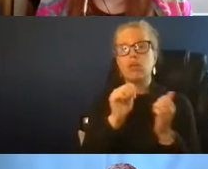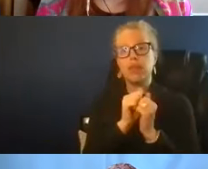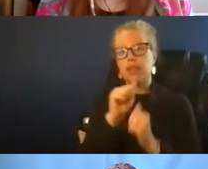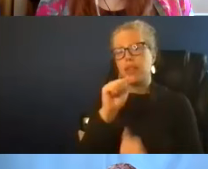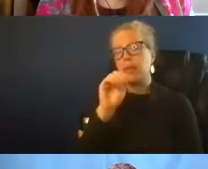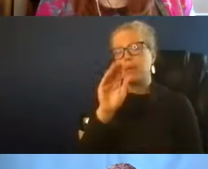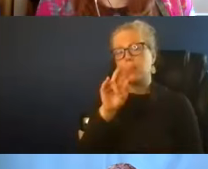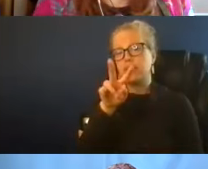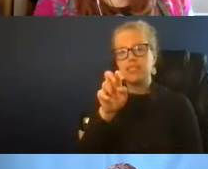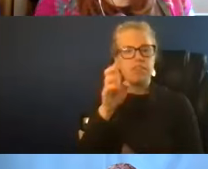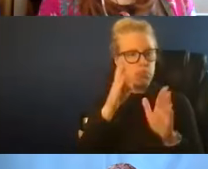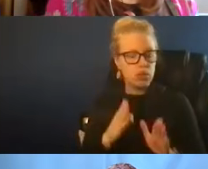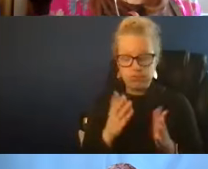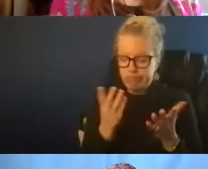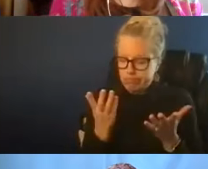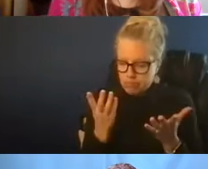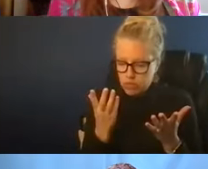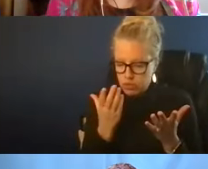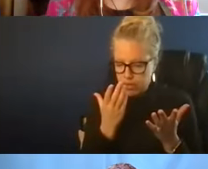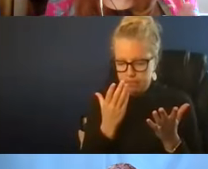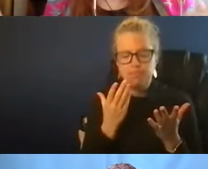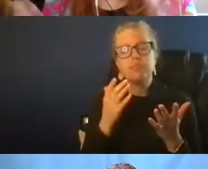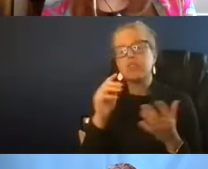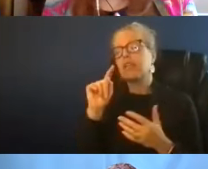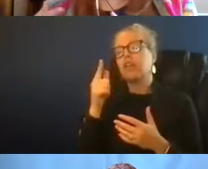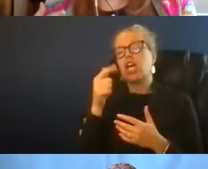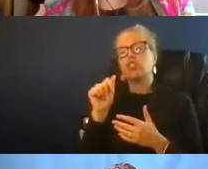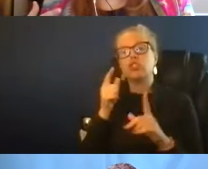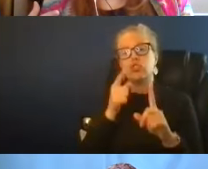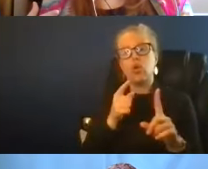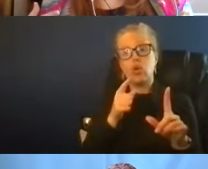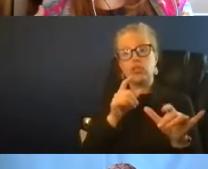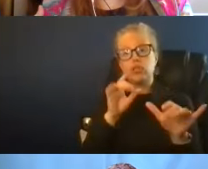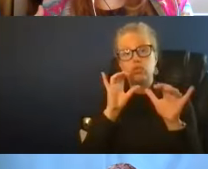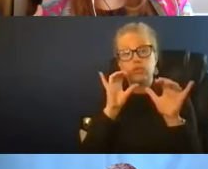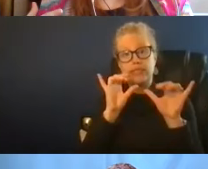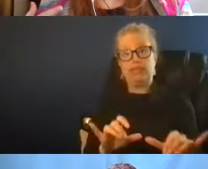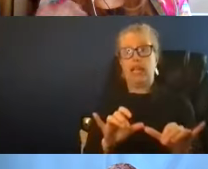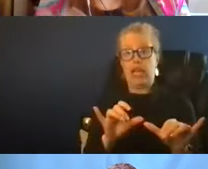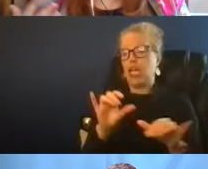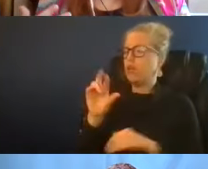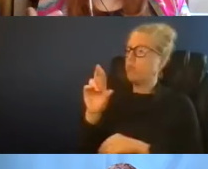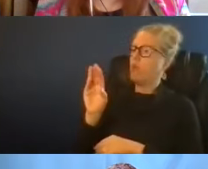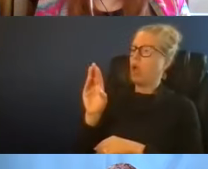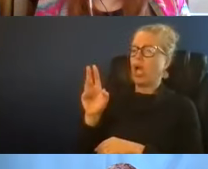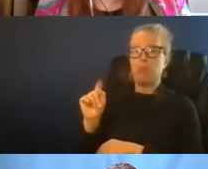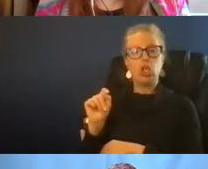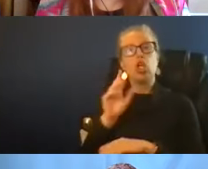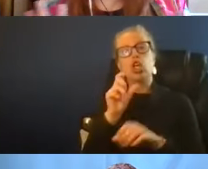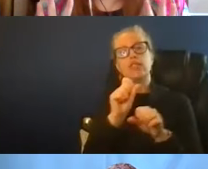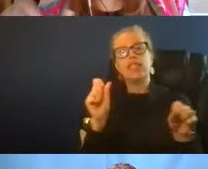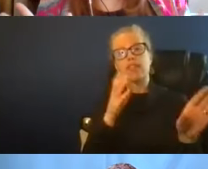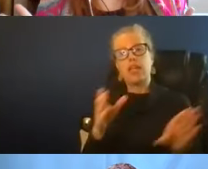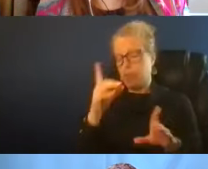whatever reason. So if Tasha's goal had been to stay in her relationship with Robert, her safety plan would have